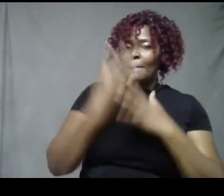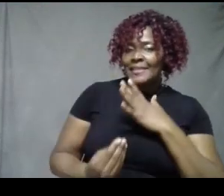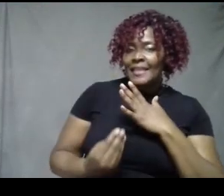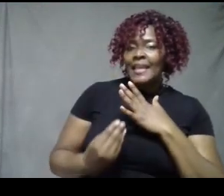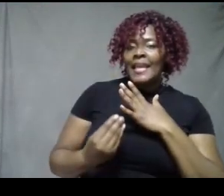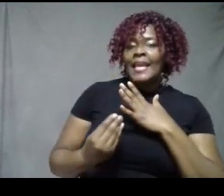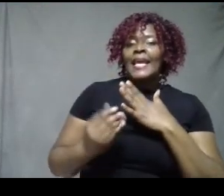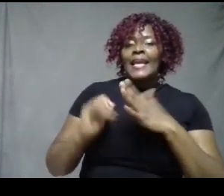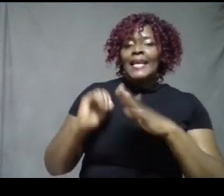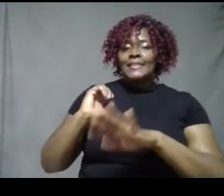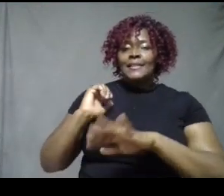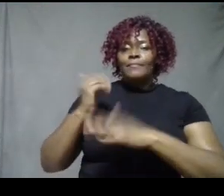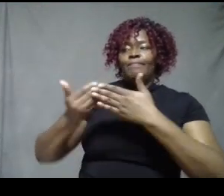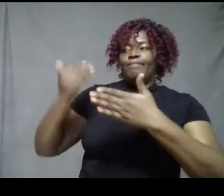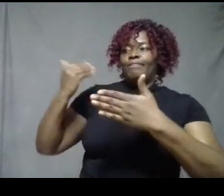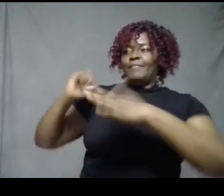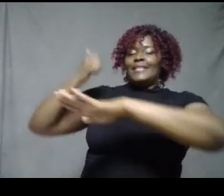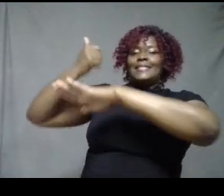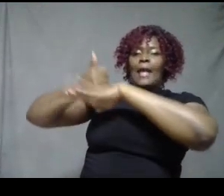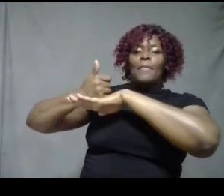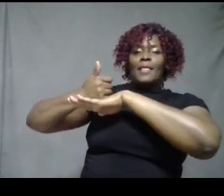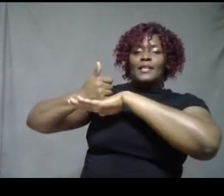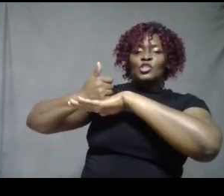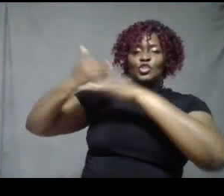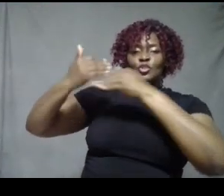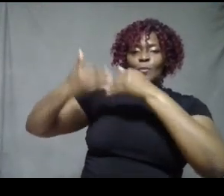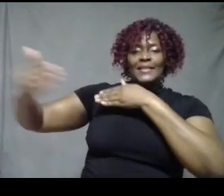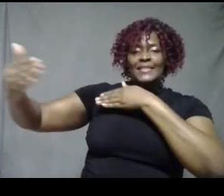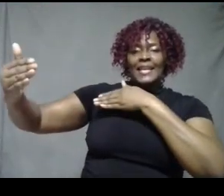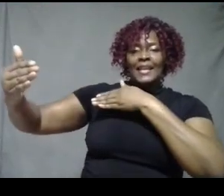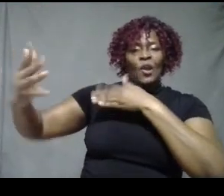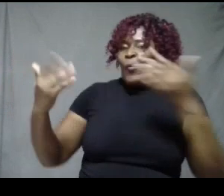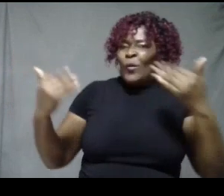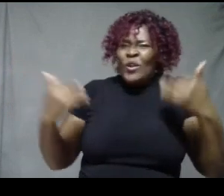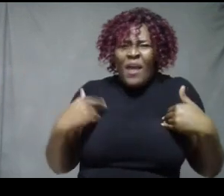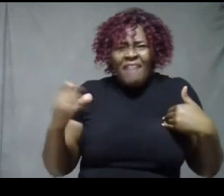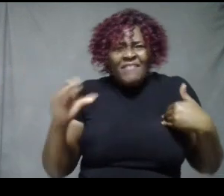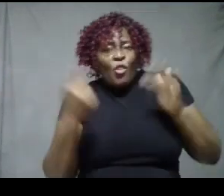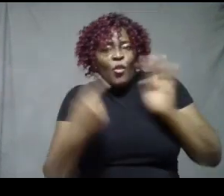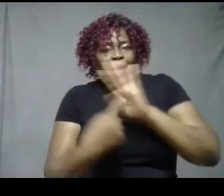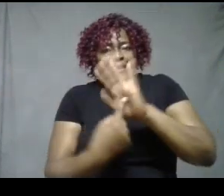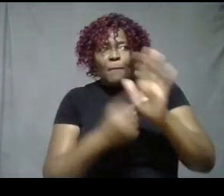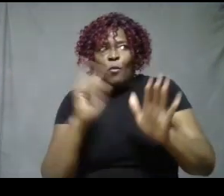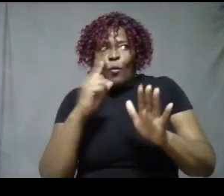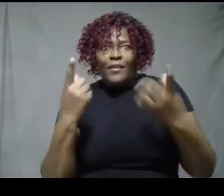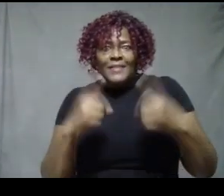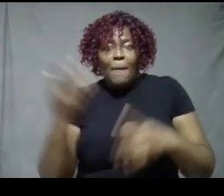as far as the city goes, to where we don't really have an example to go off of where this has happened